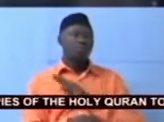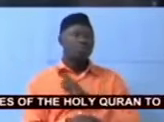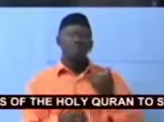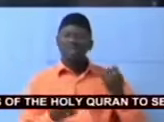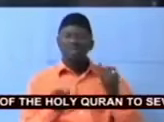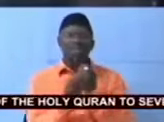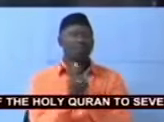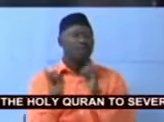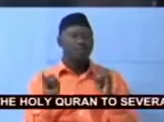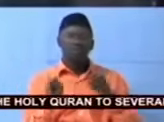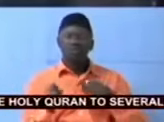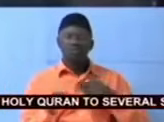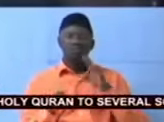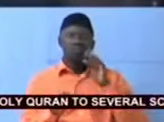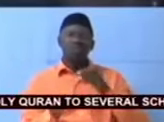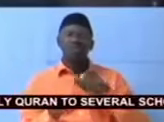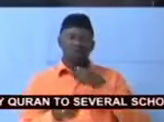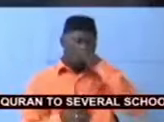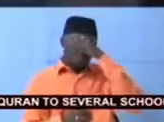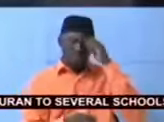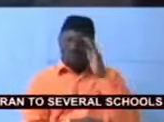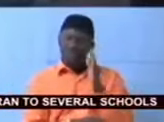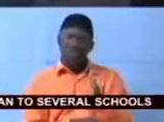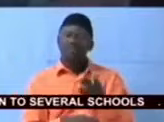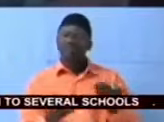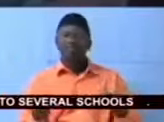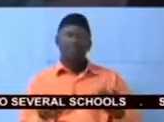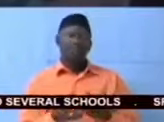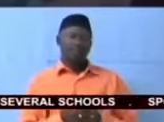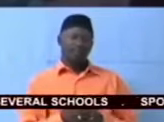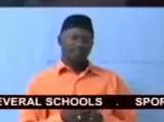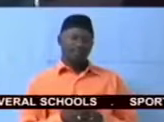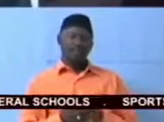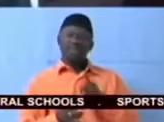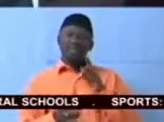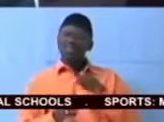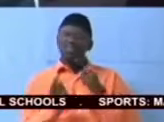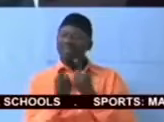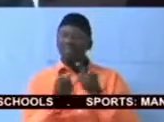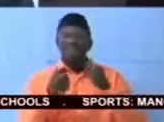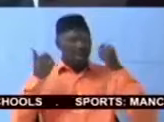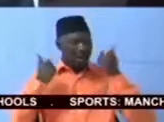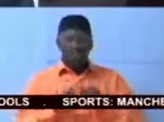in fact, this independence was threatened both externally and